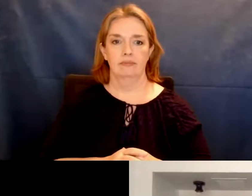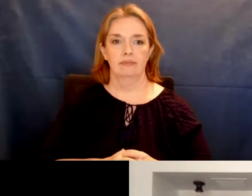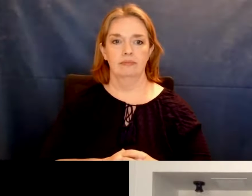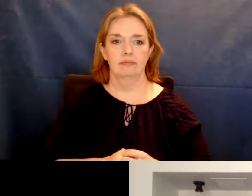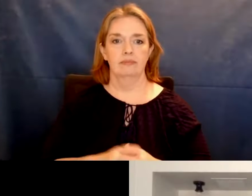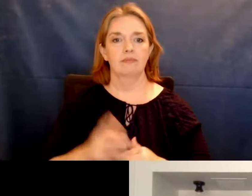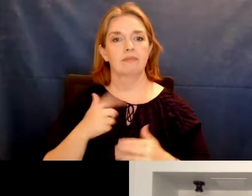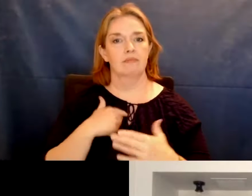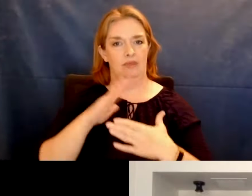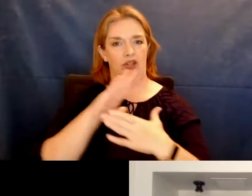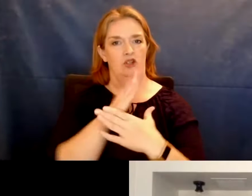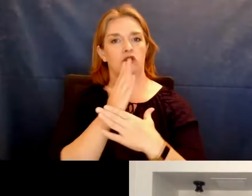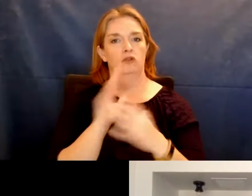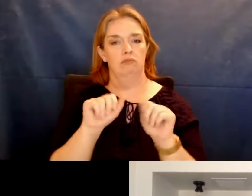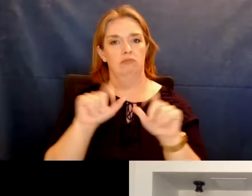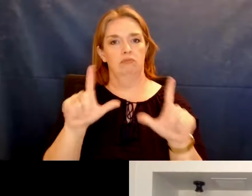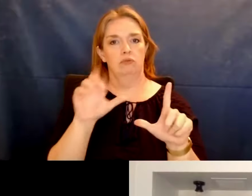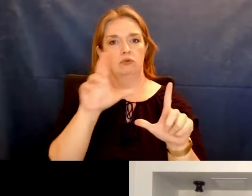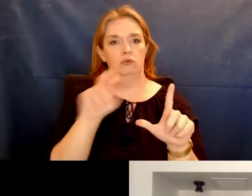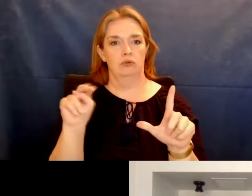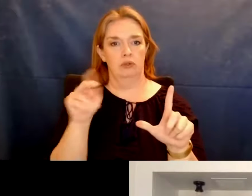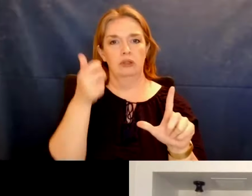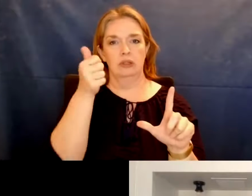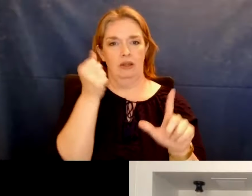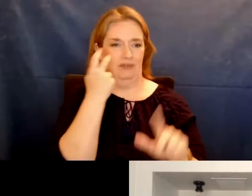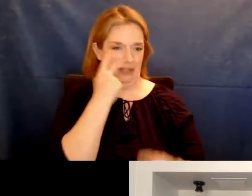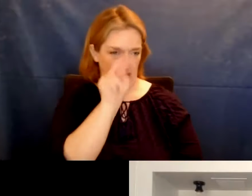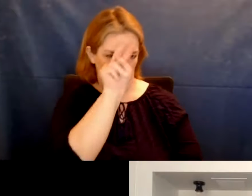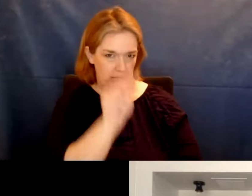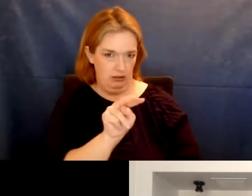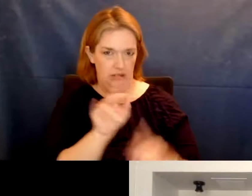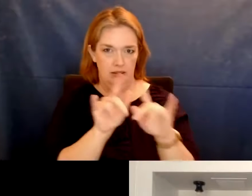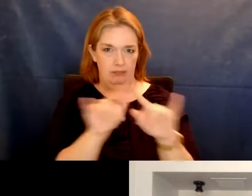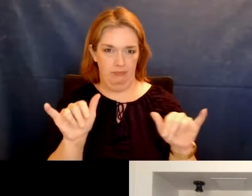my screen again so that you can see this poem